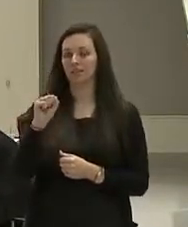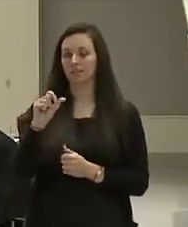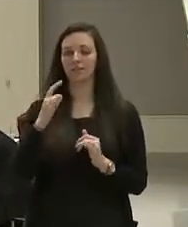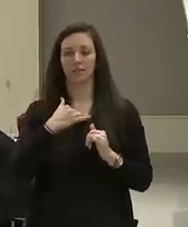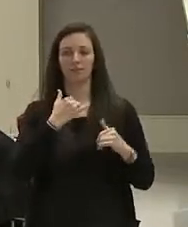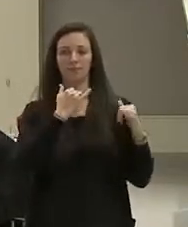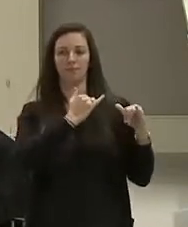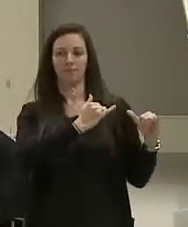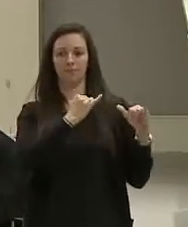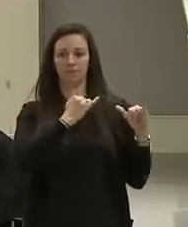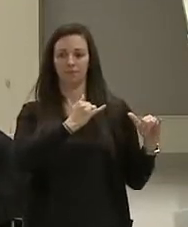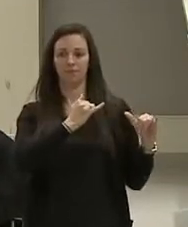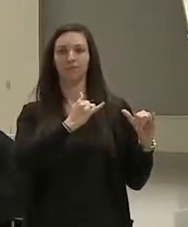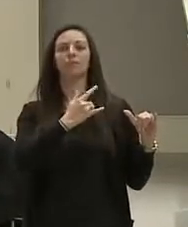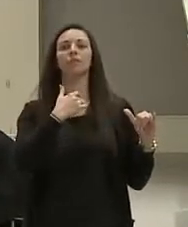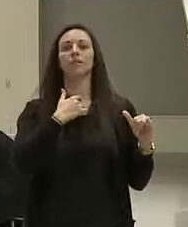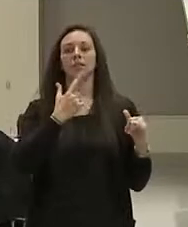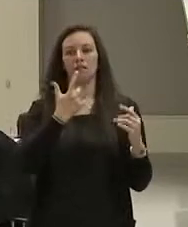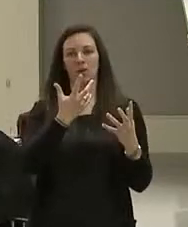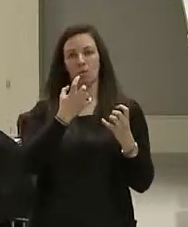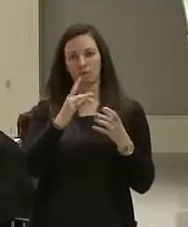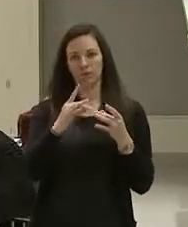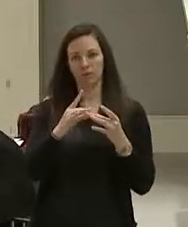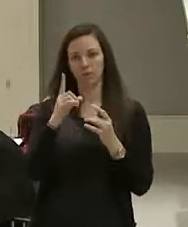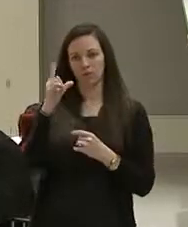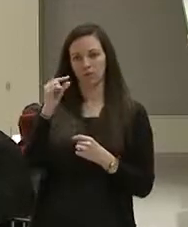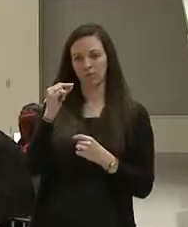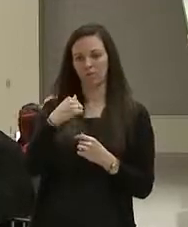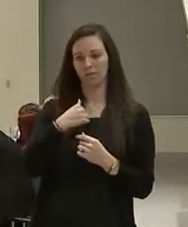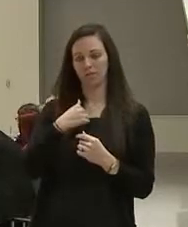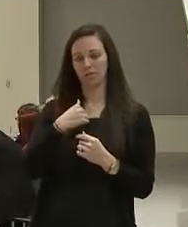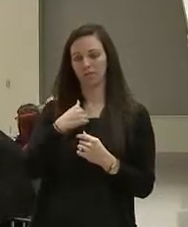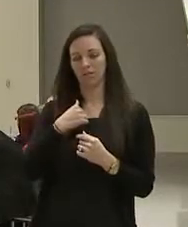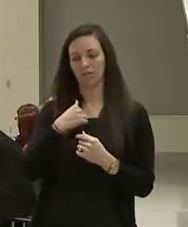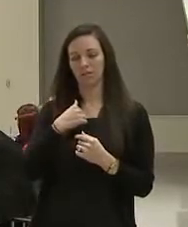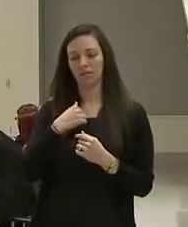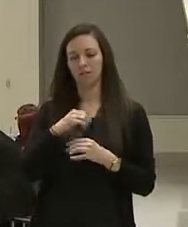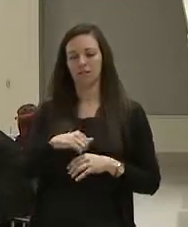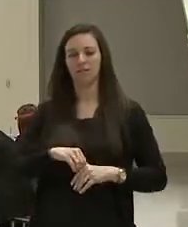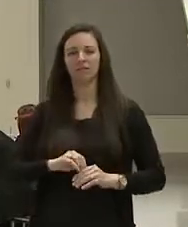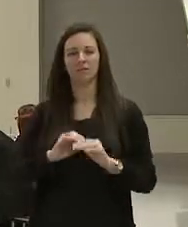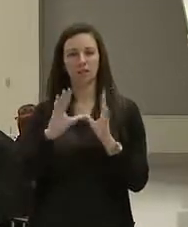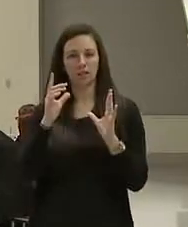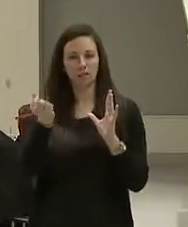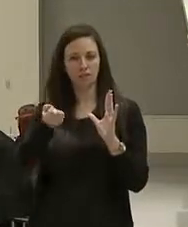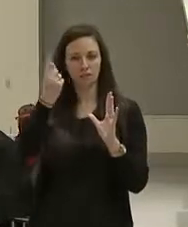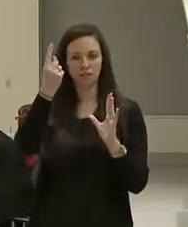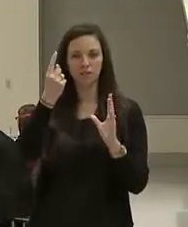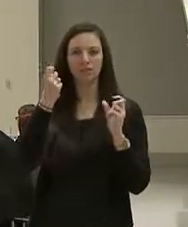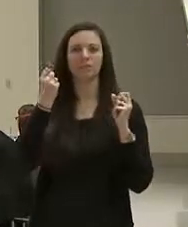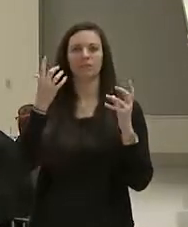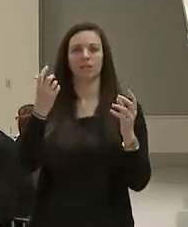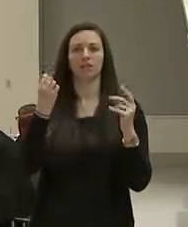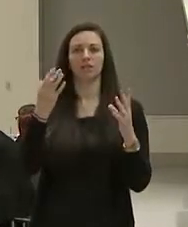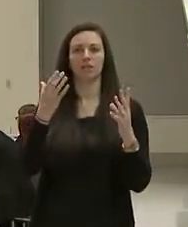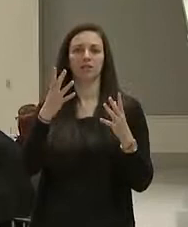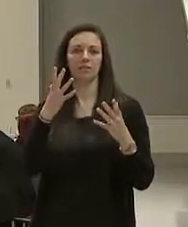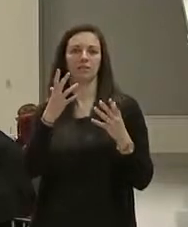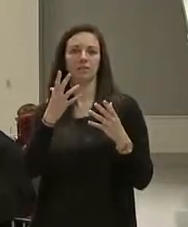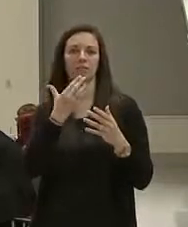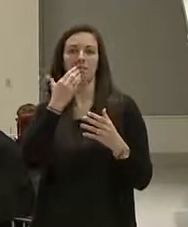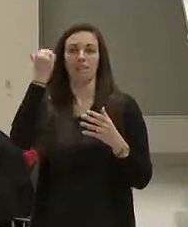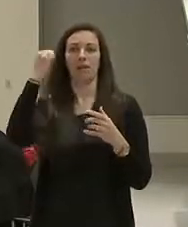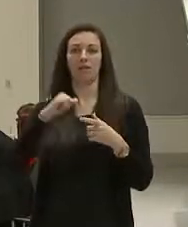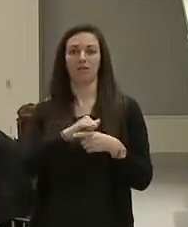Likewise, I guess one thing that I want to mention that I found gratifying today is that it's clear that there are a multitude of best practices that